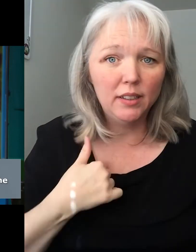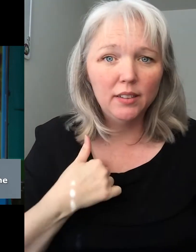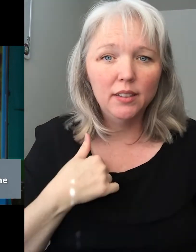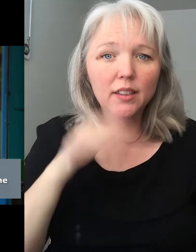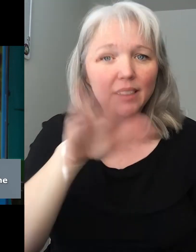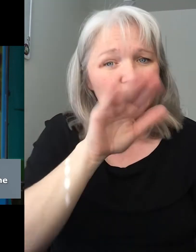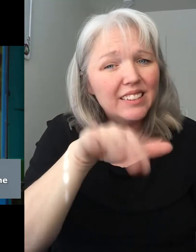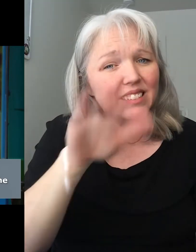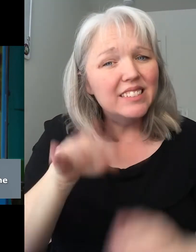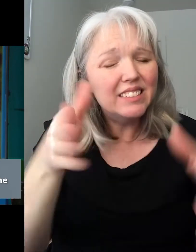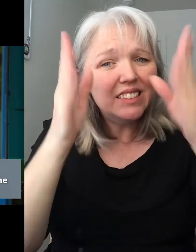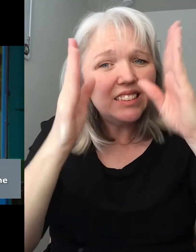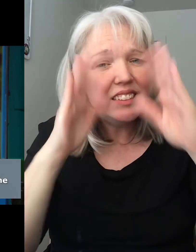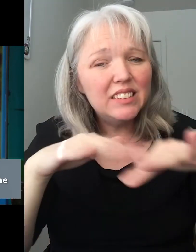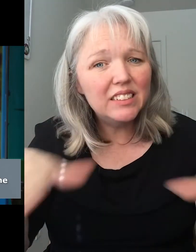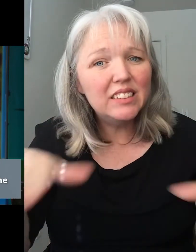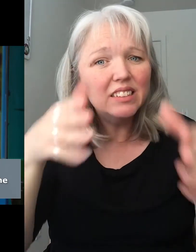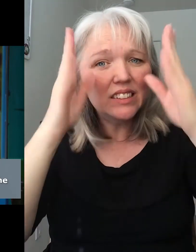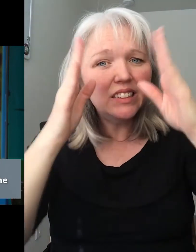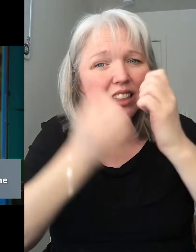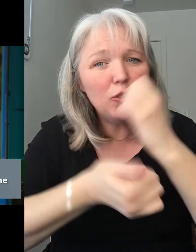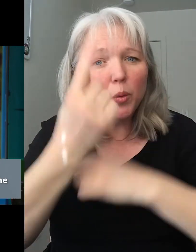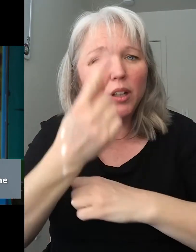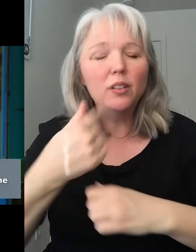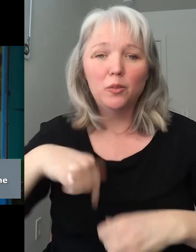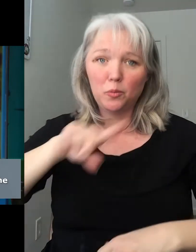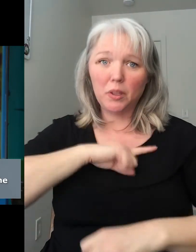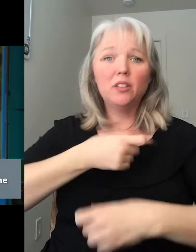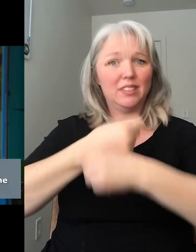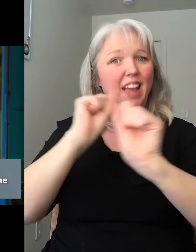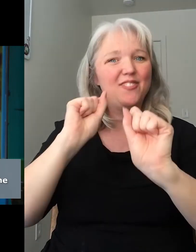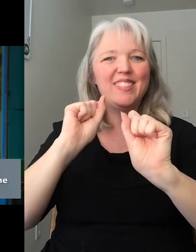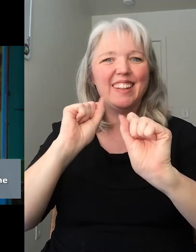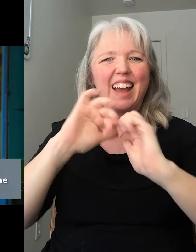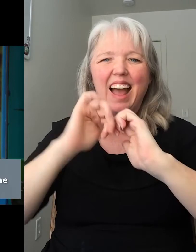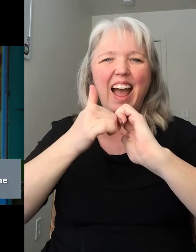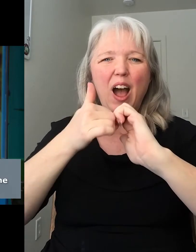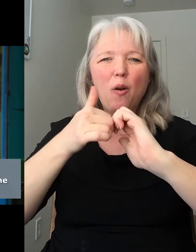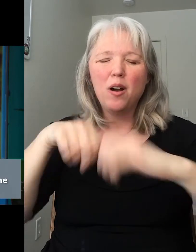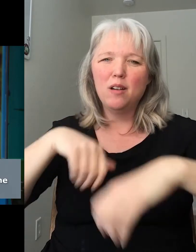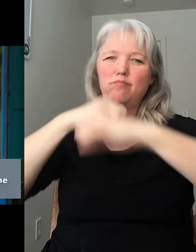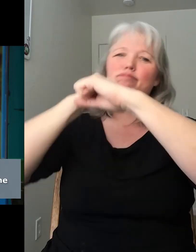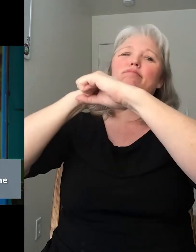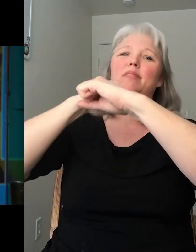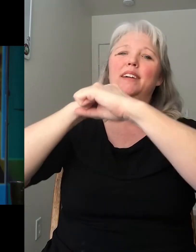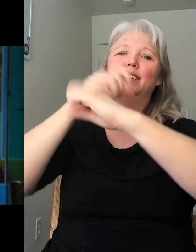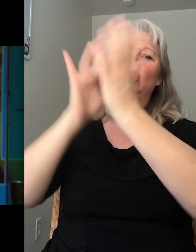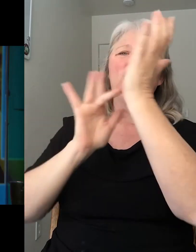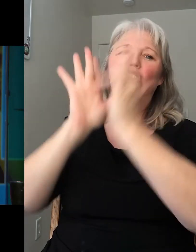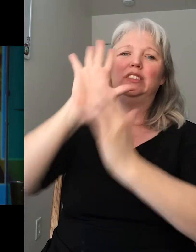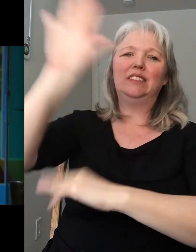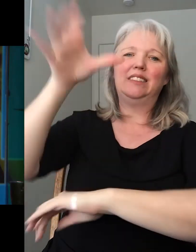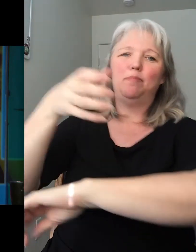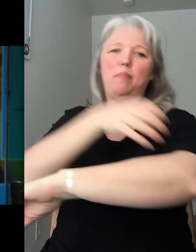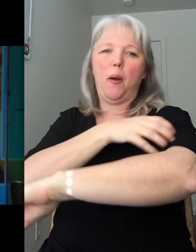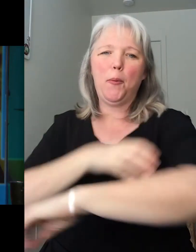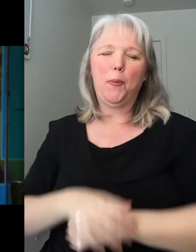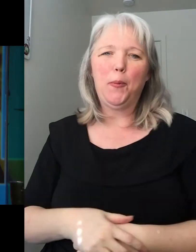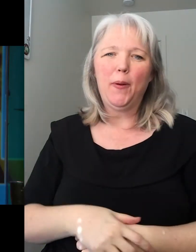Listen, children. Listen, everyone. We are safe in the power that Jesus